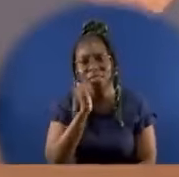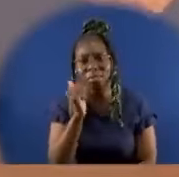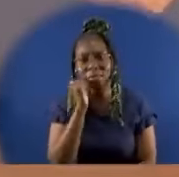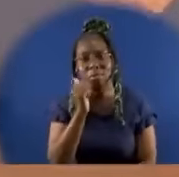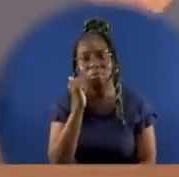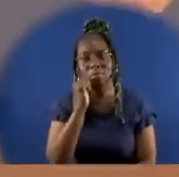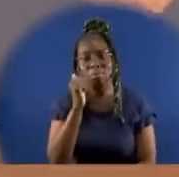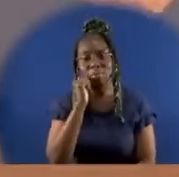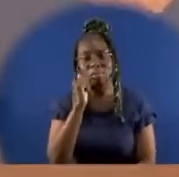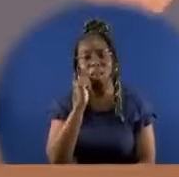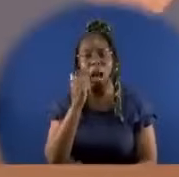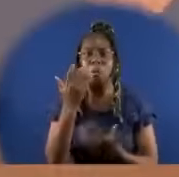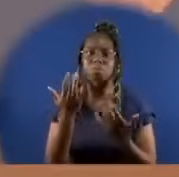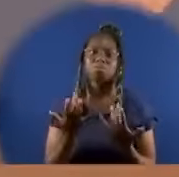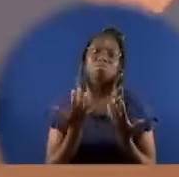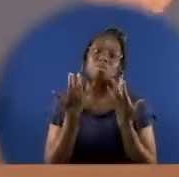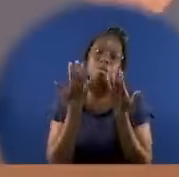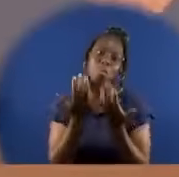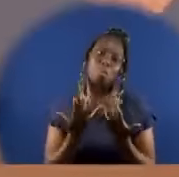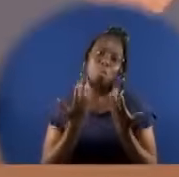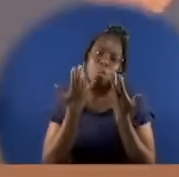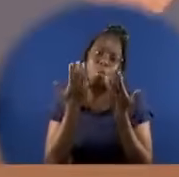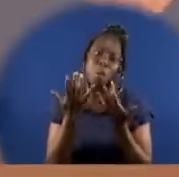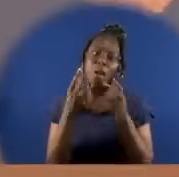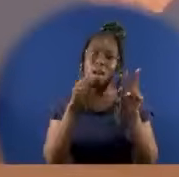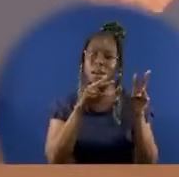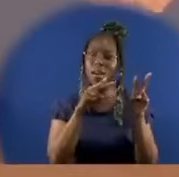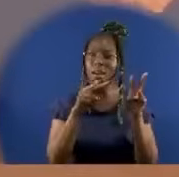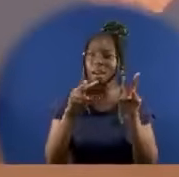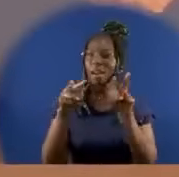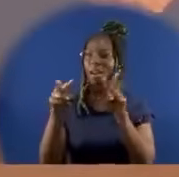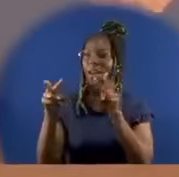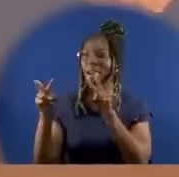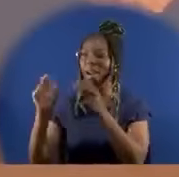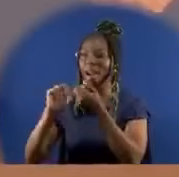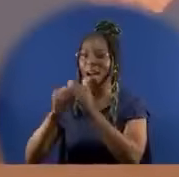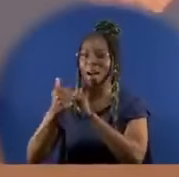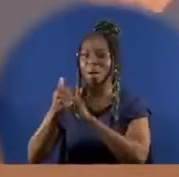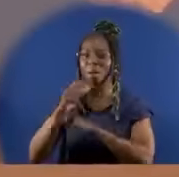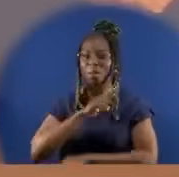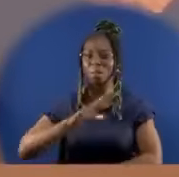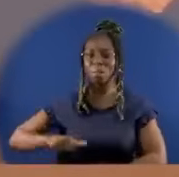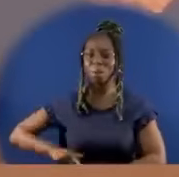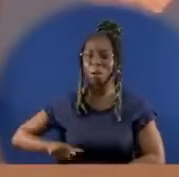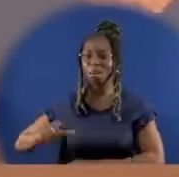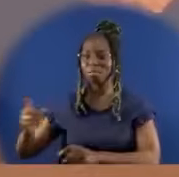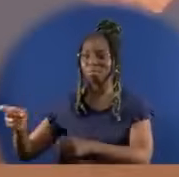I look for the way the Lord's going to amaze me.